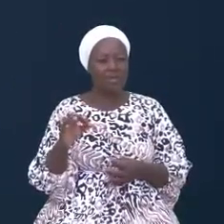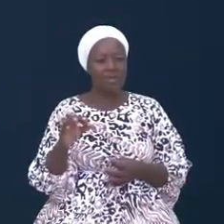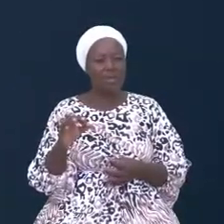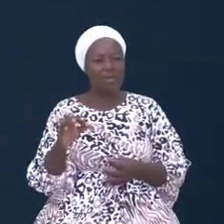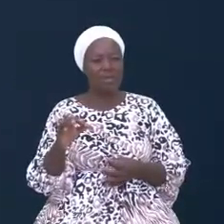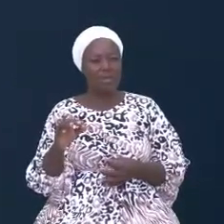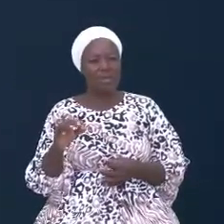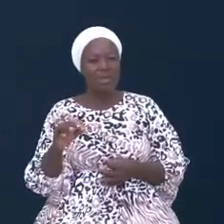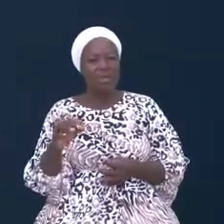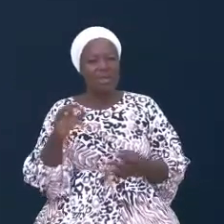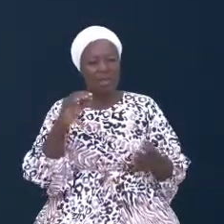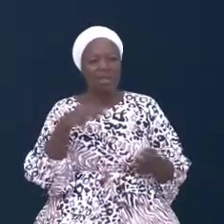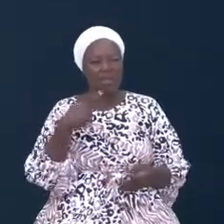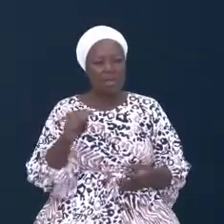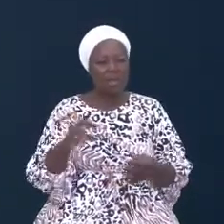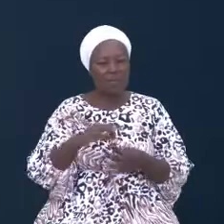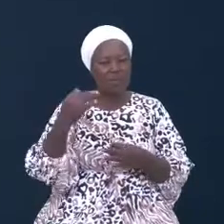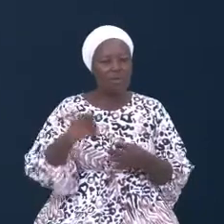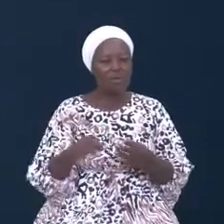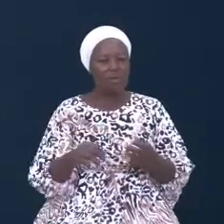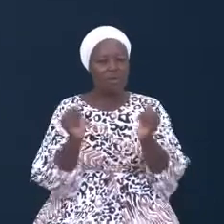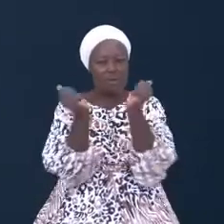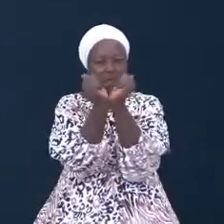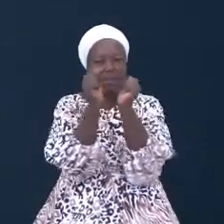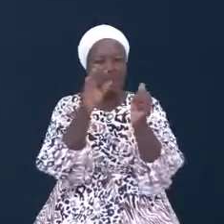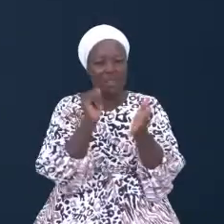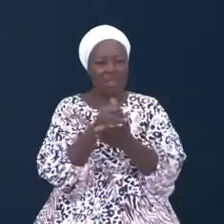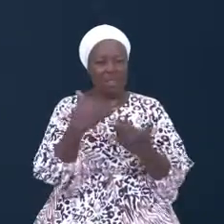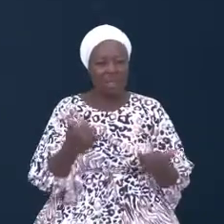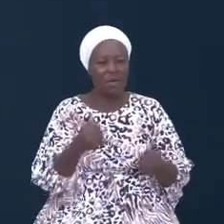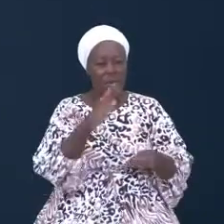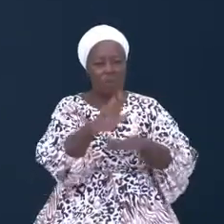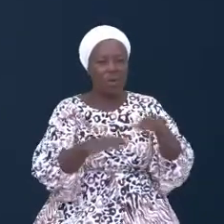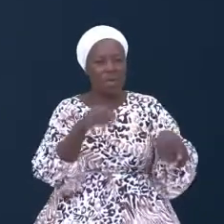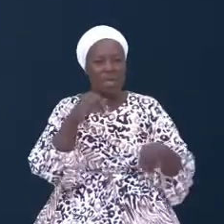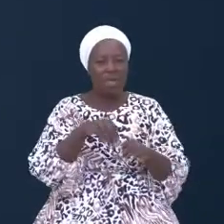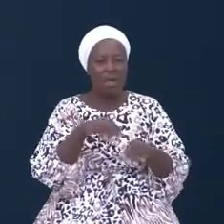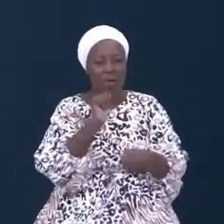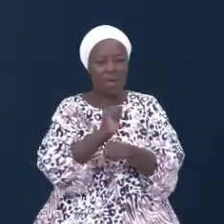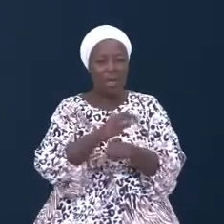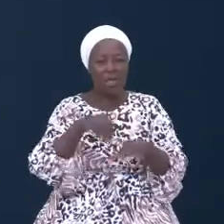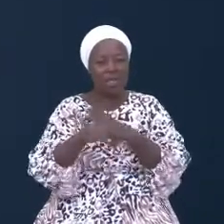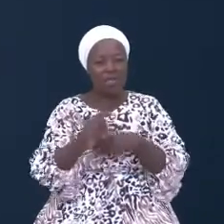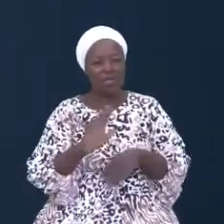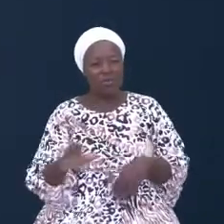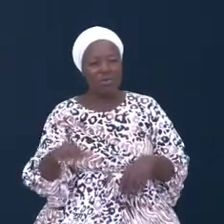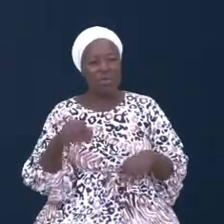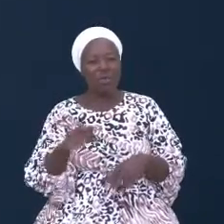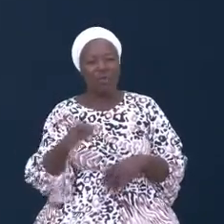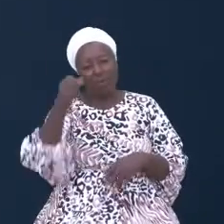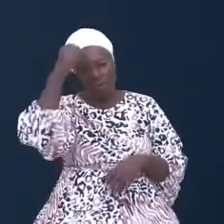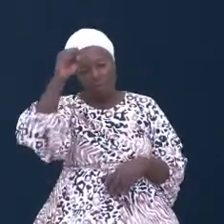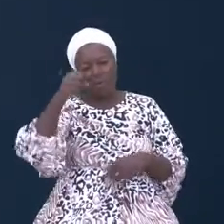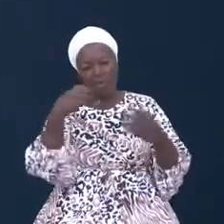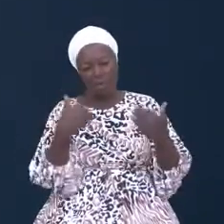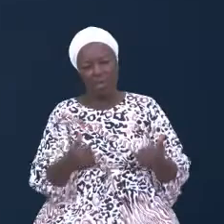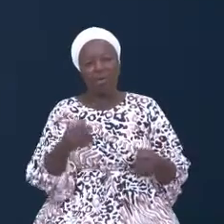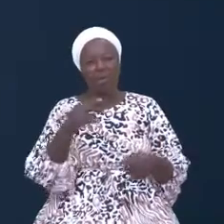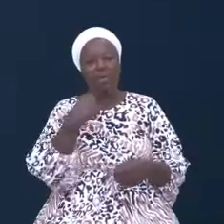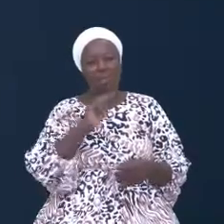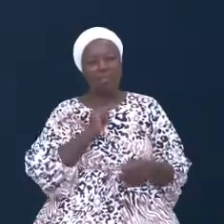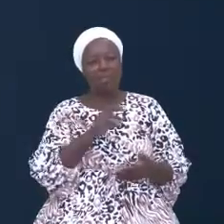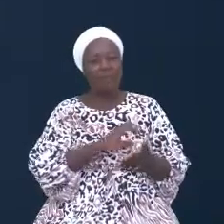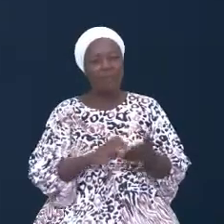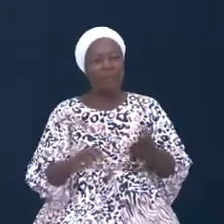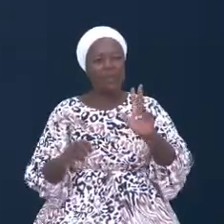the spirit of slavery that now walketh in the children of disobedience. And then he tells us in verse 3,